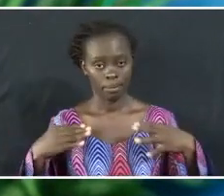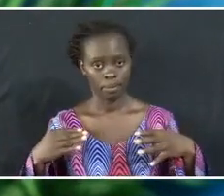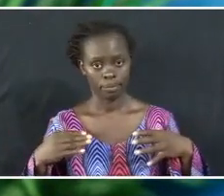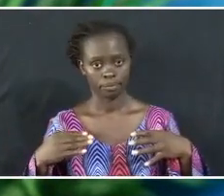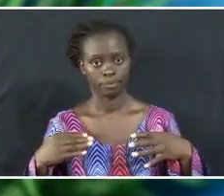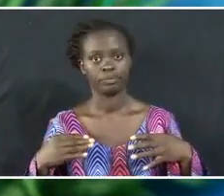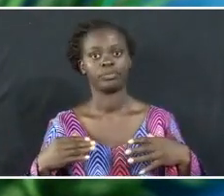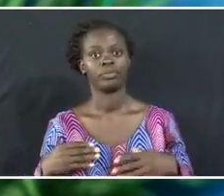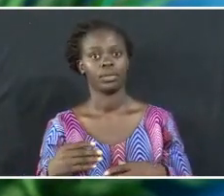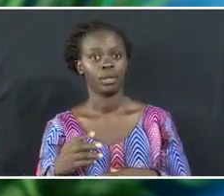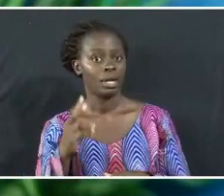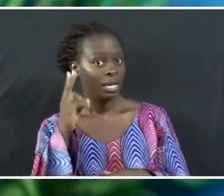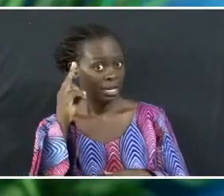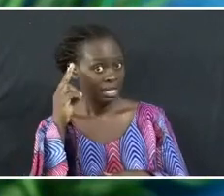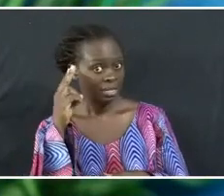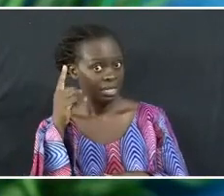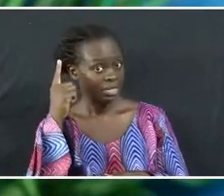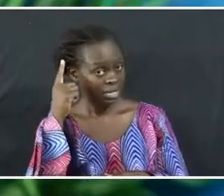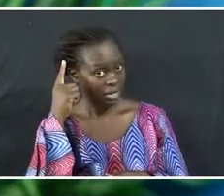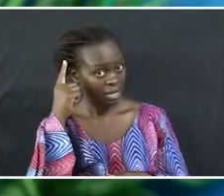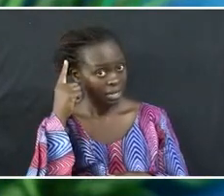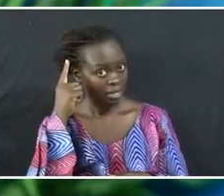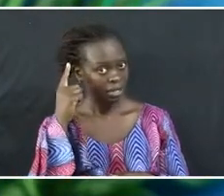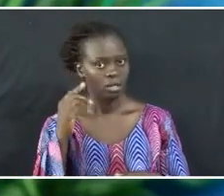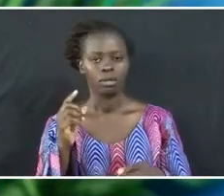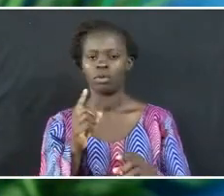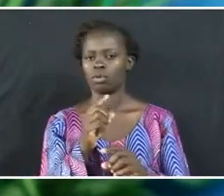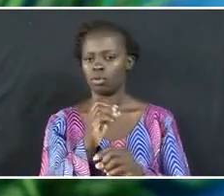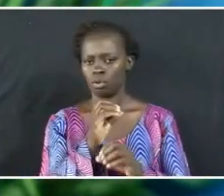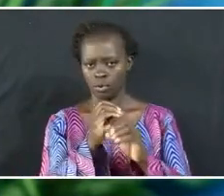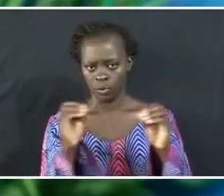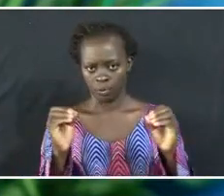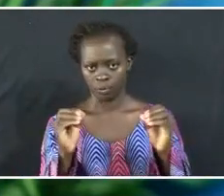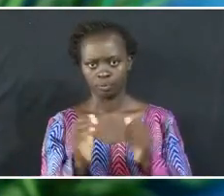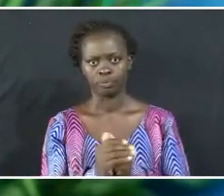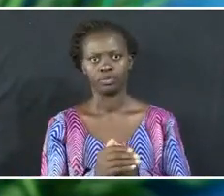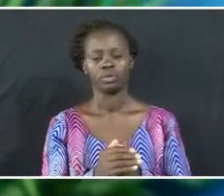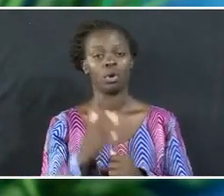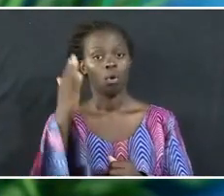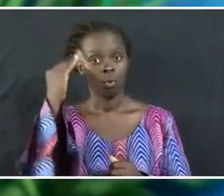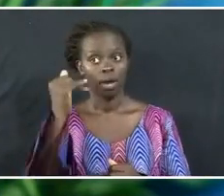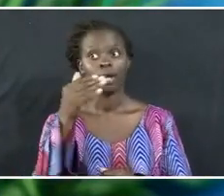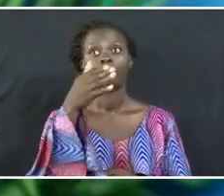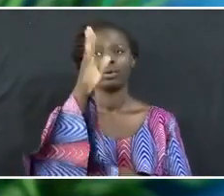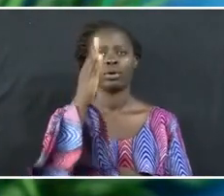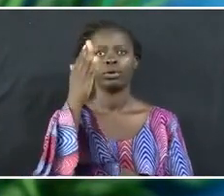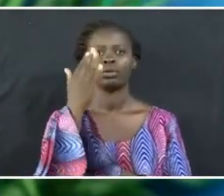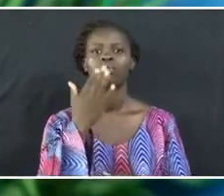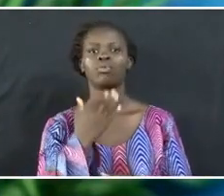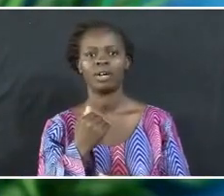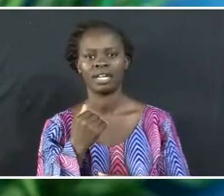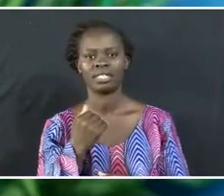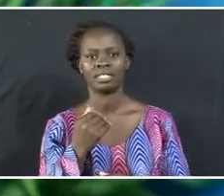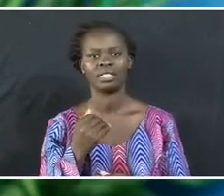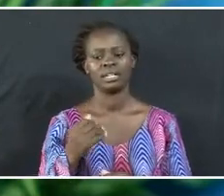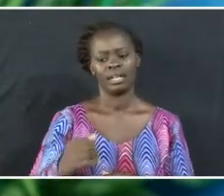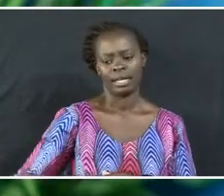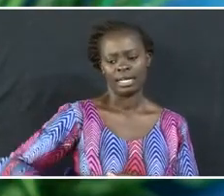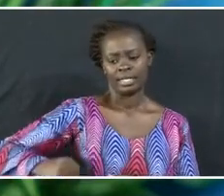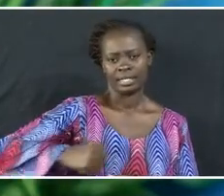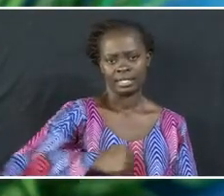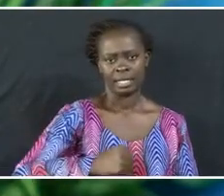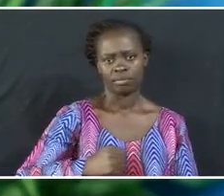hair, I will give him strength. God wanted Samson to use his strength to lead